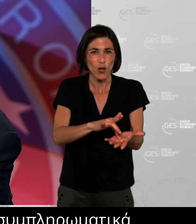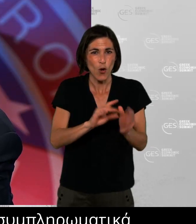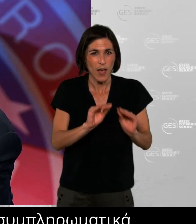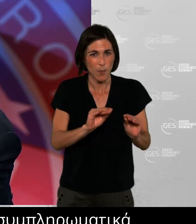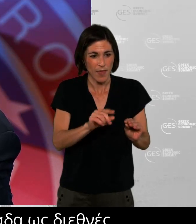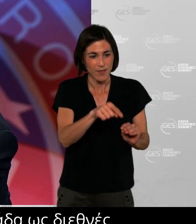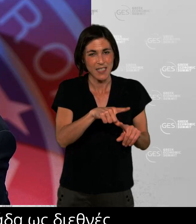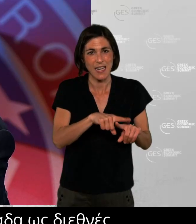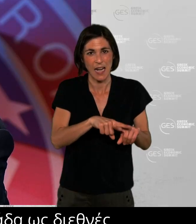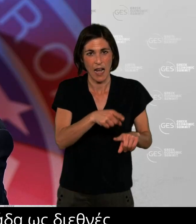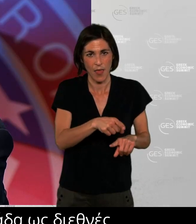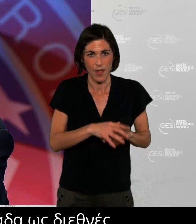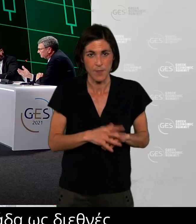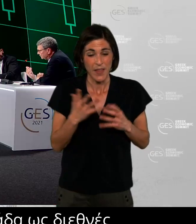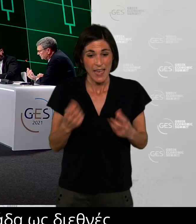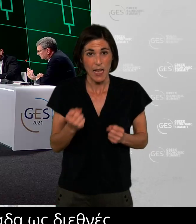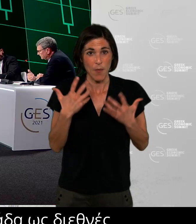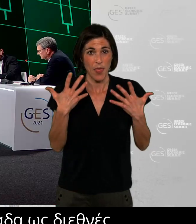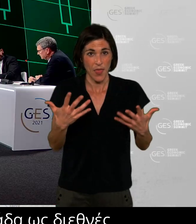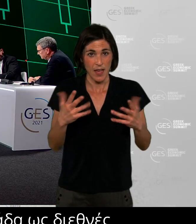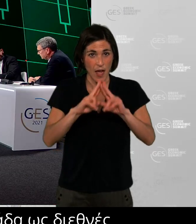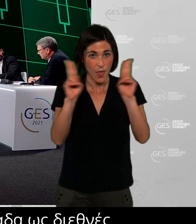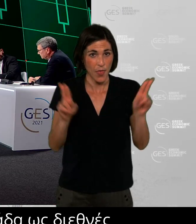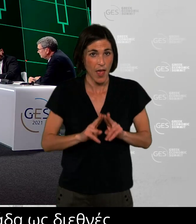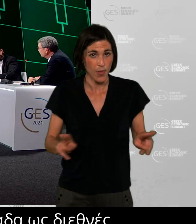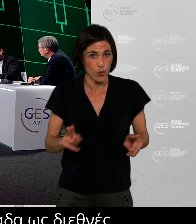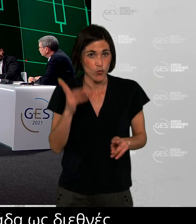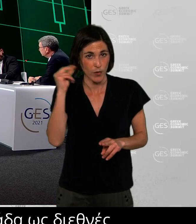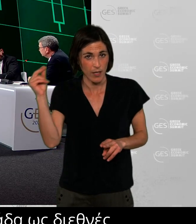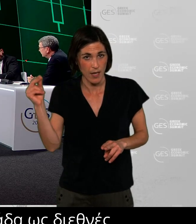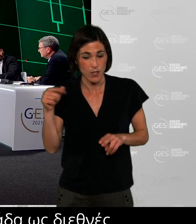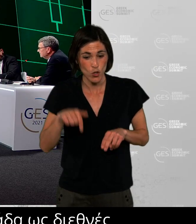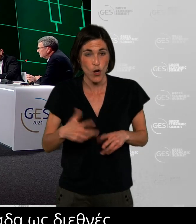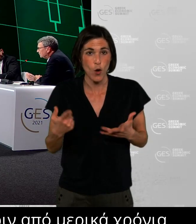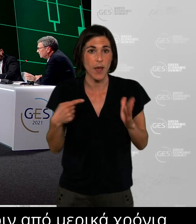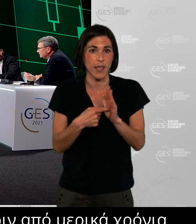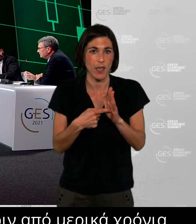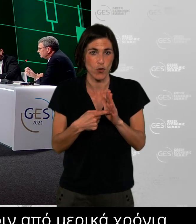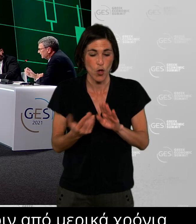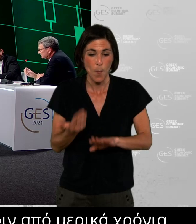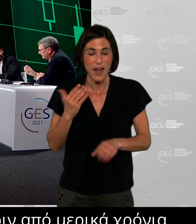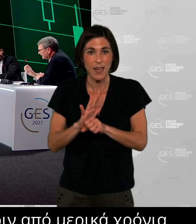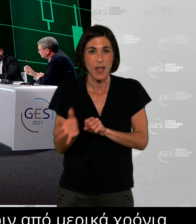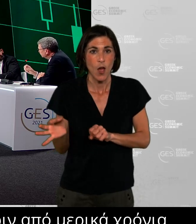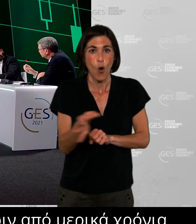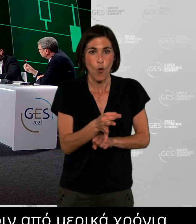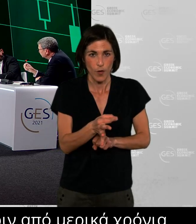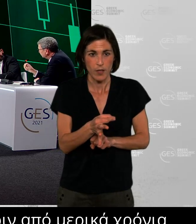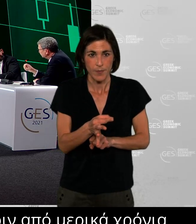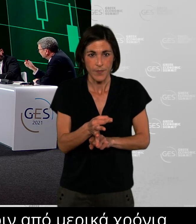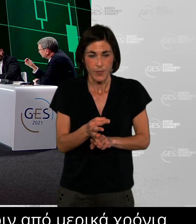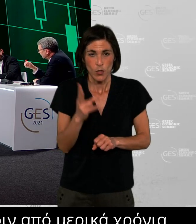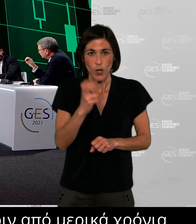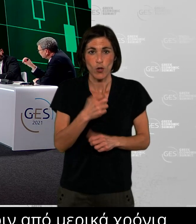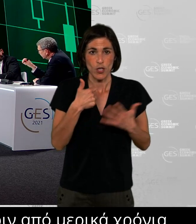over 1,000. And before COVID, the year before COVID, 26% of all of the U.S. national